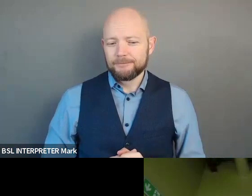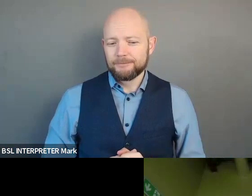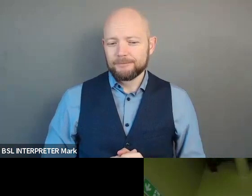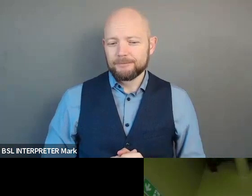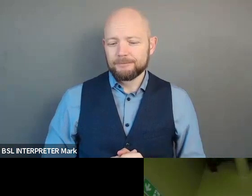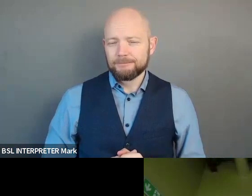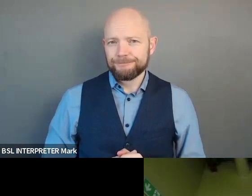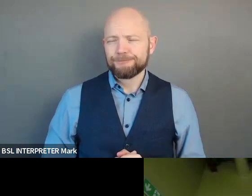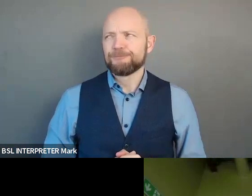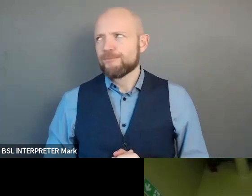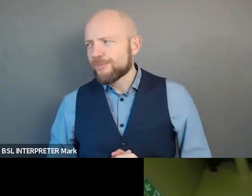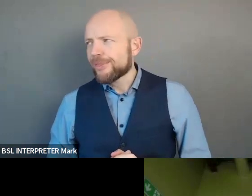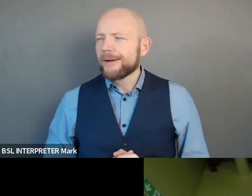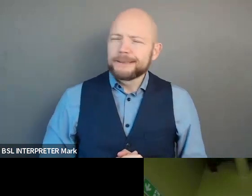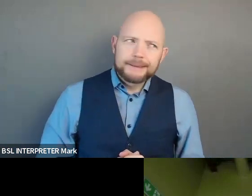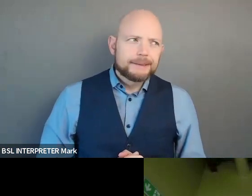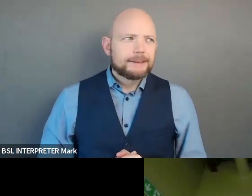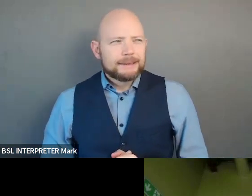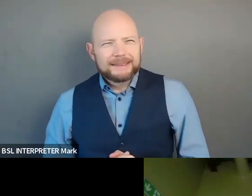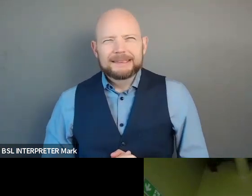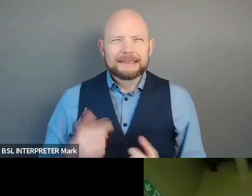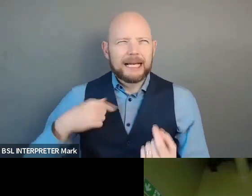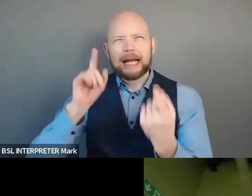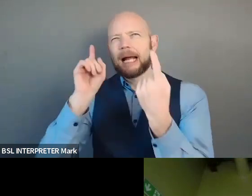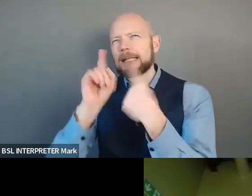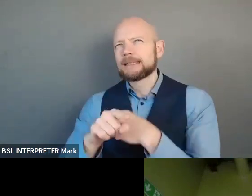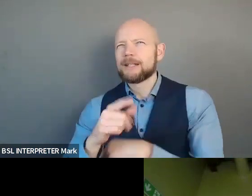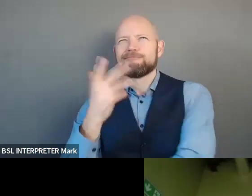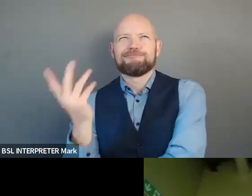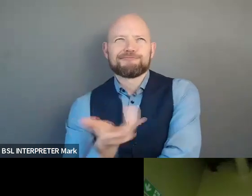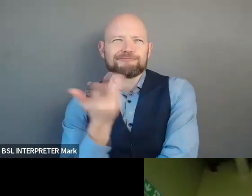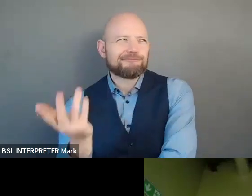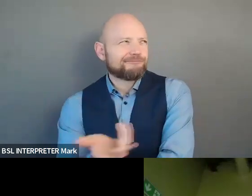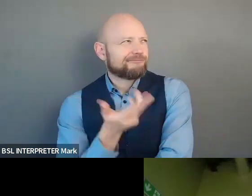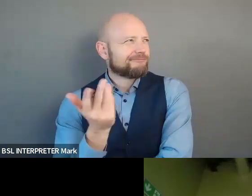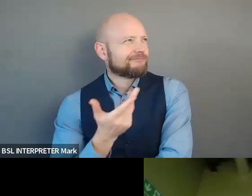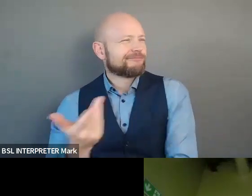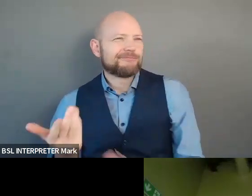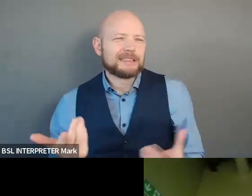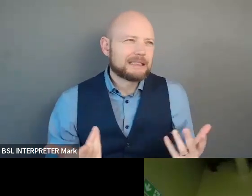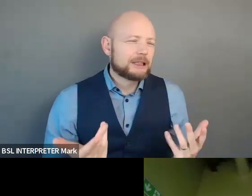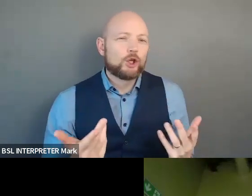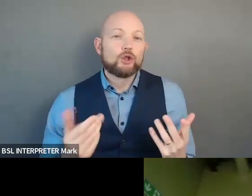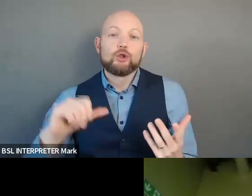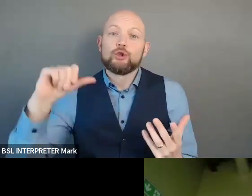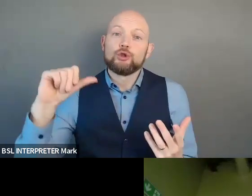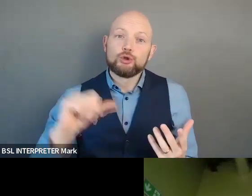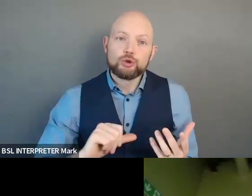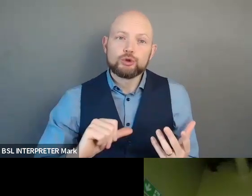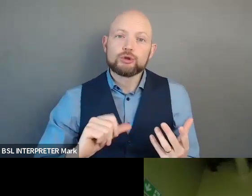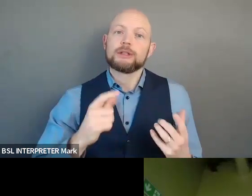Some part of that answer is going to be that we should carry on doing what we know is